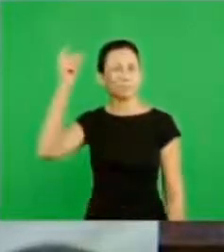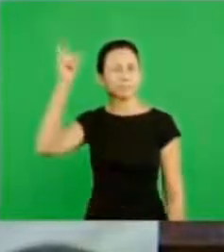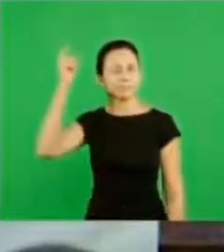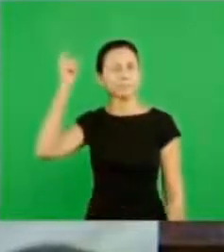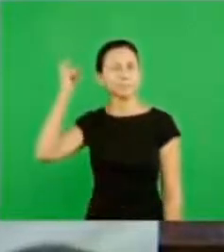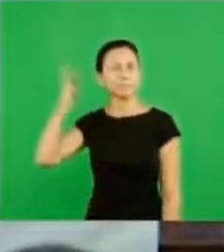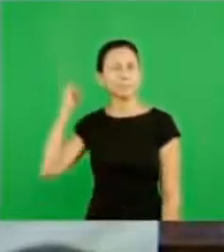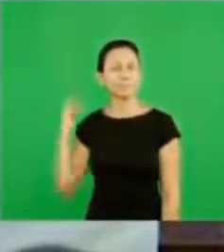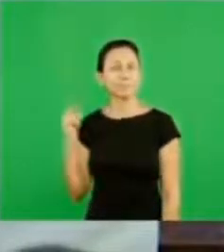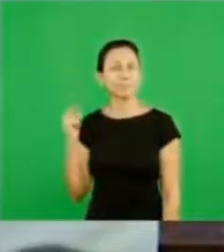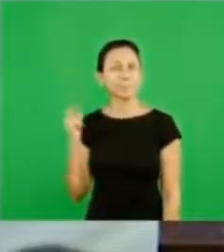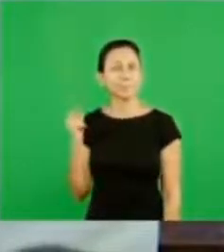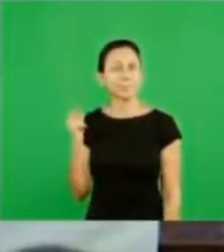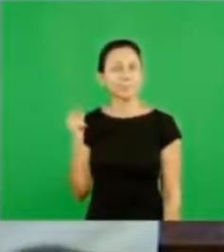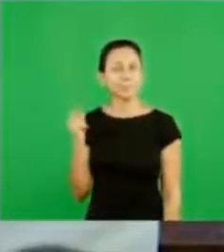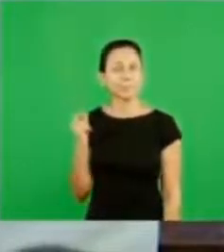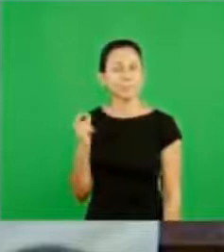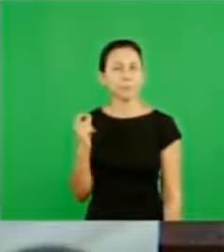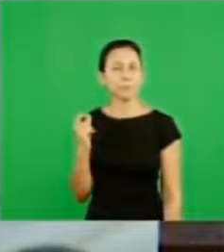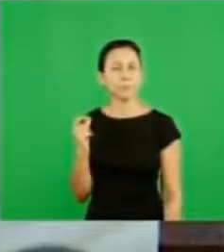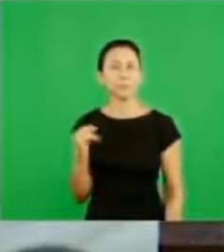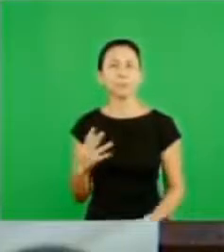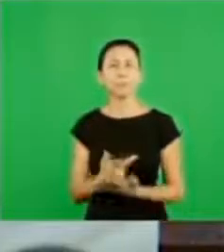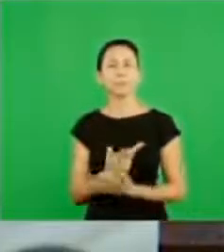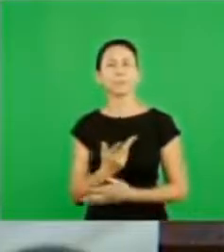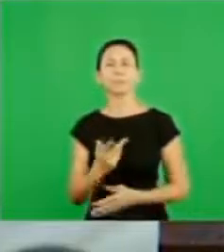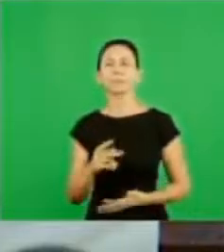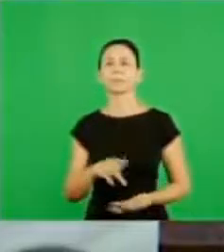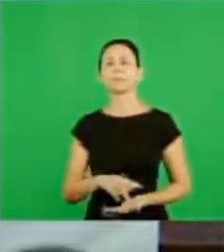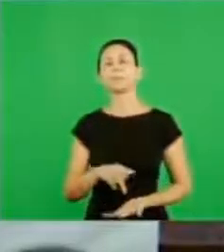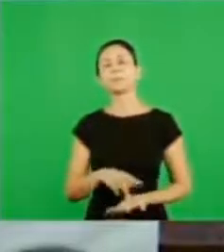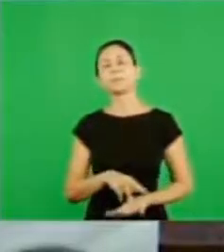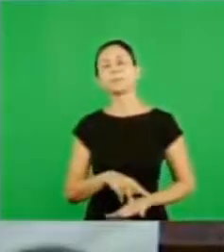was a result of imperialism. And in that time,